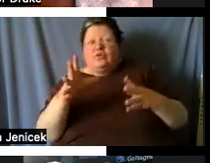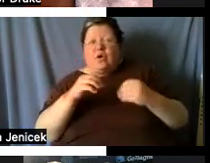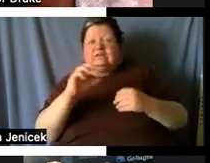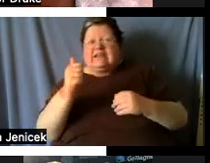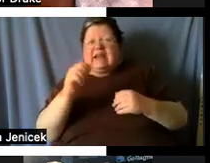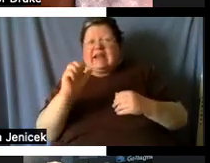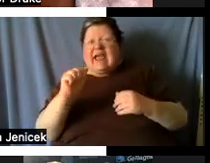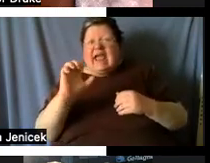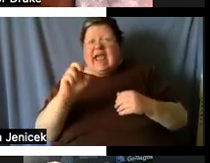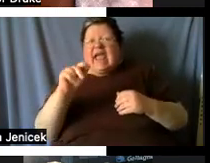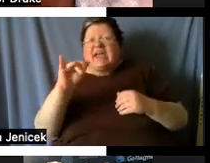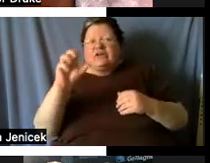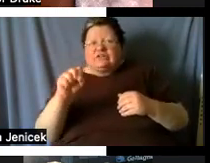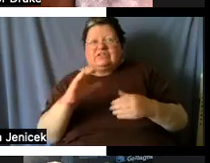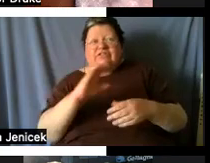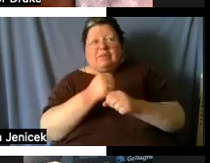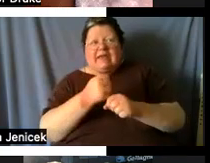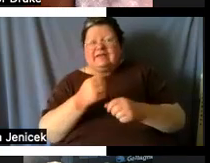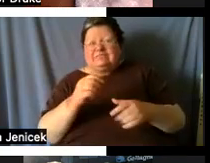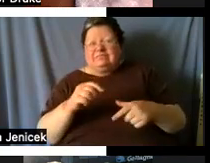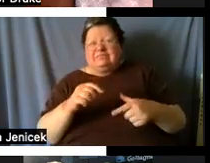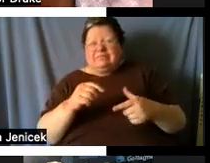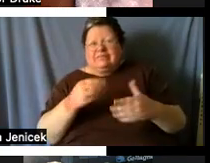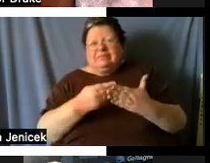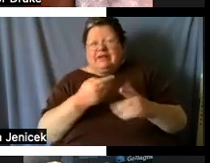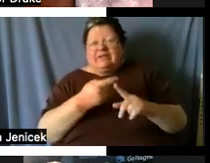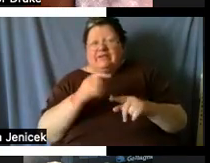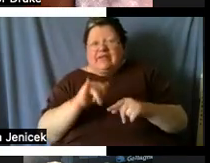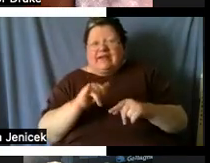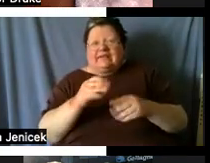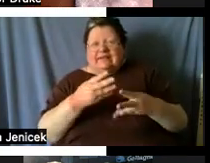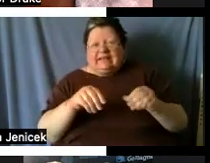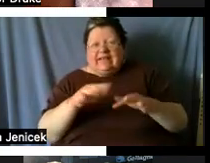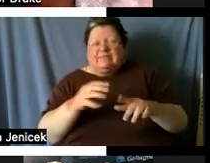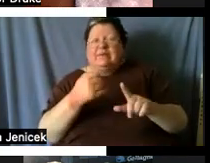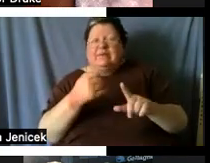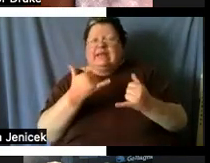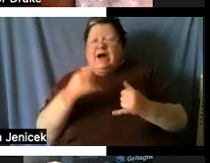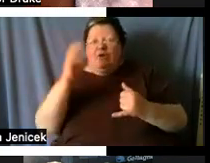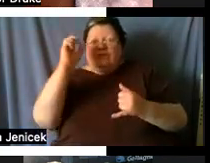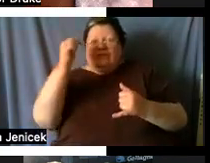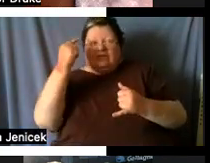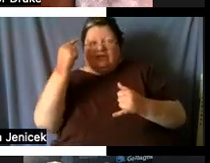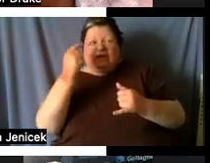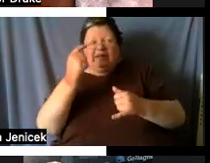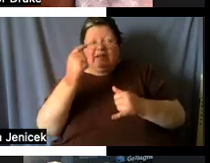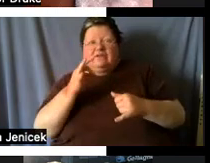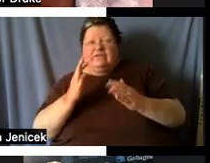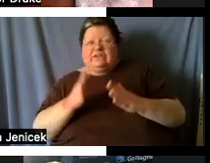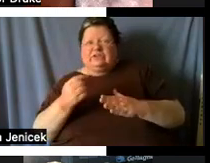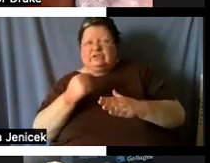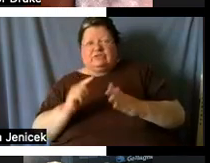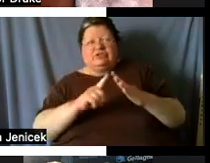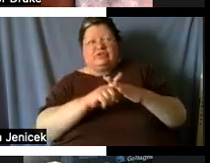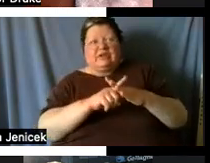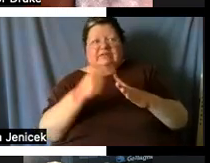living on those 10 acres of land. But now a government official comes to you and says, hey, it's a new world, it's a new country, it's